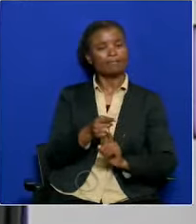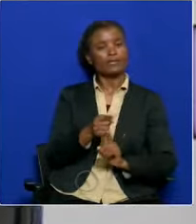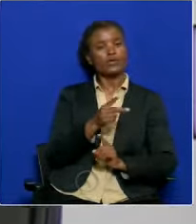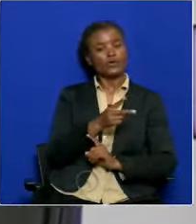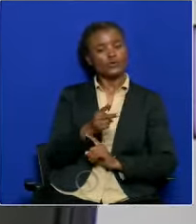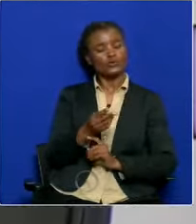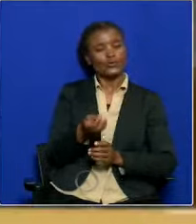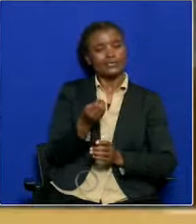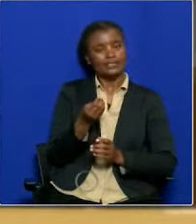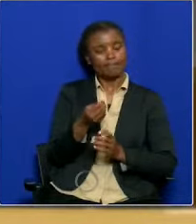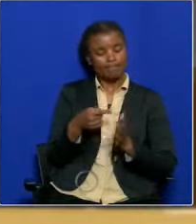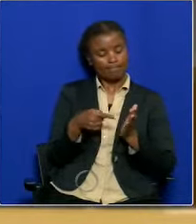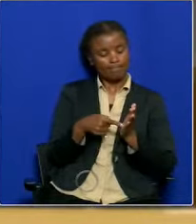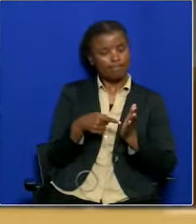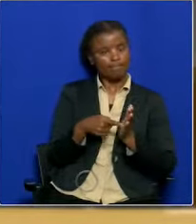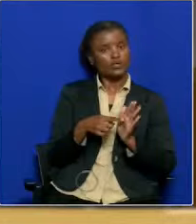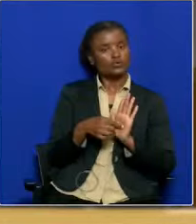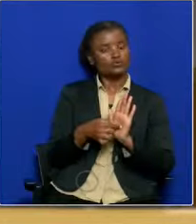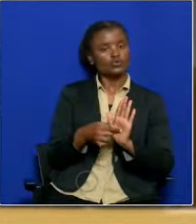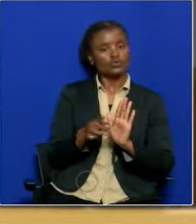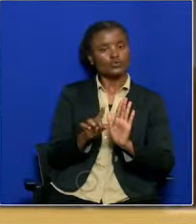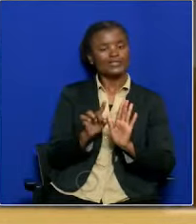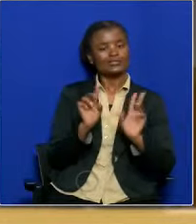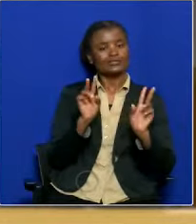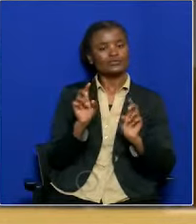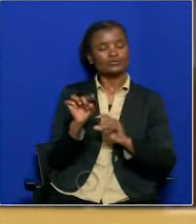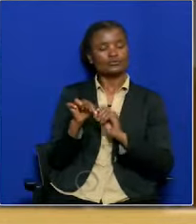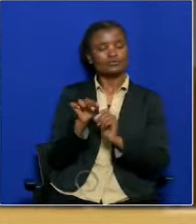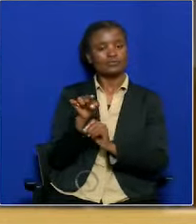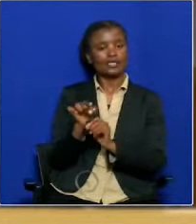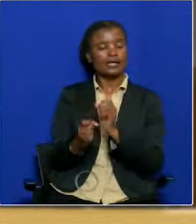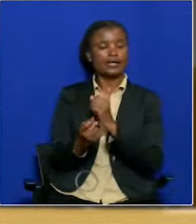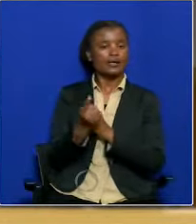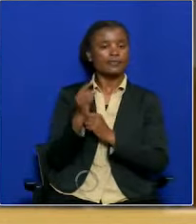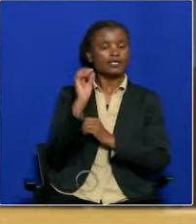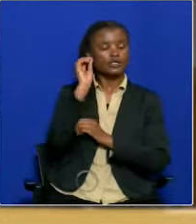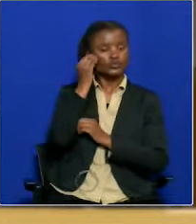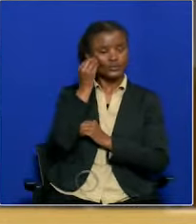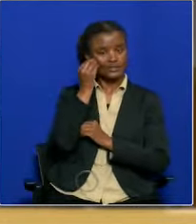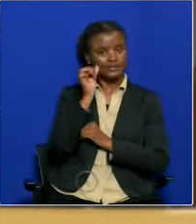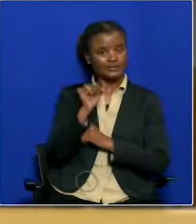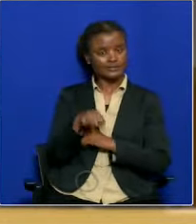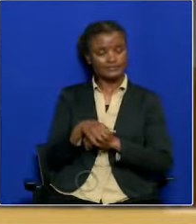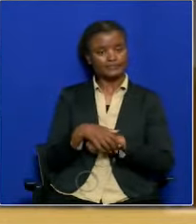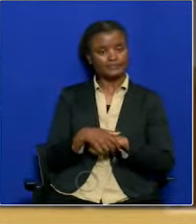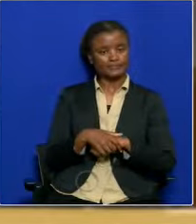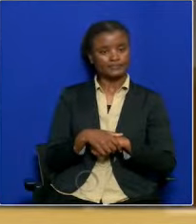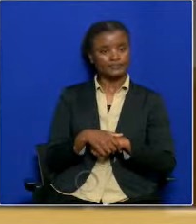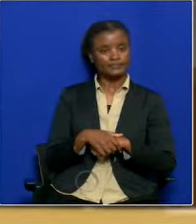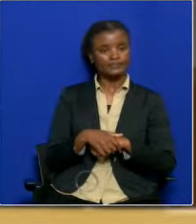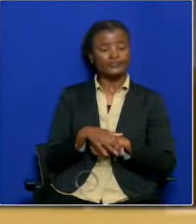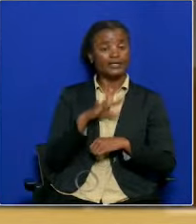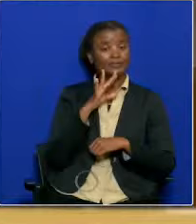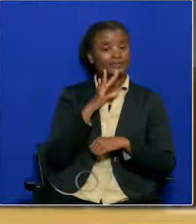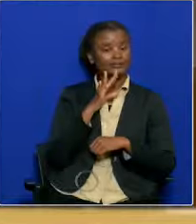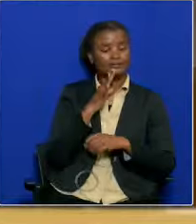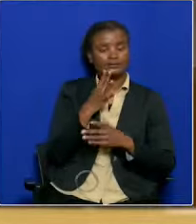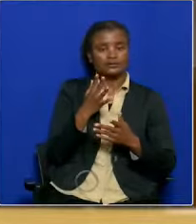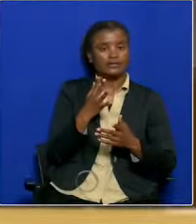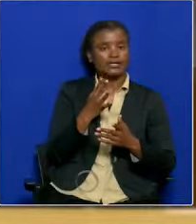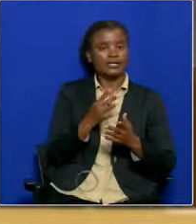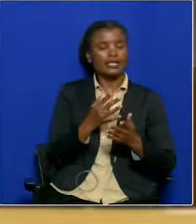the matters that are in the media. So it's not just unlikely, it's